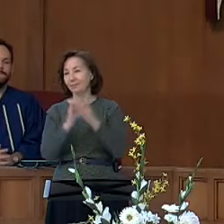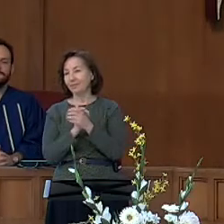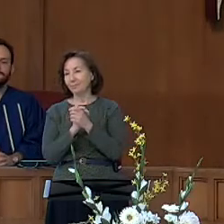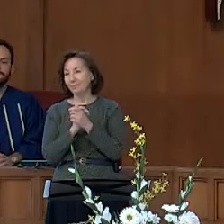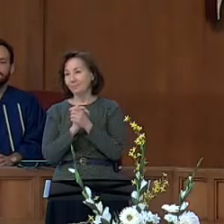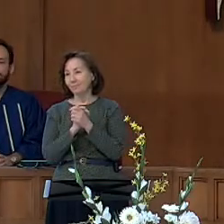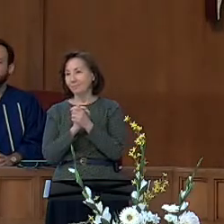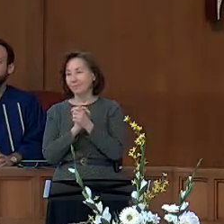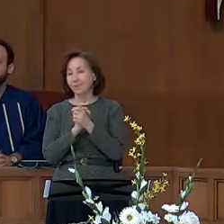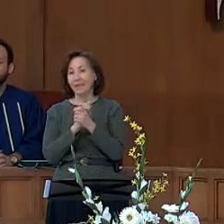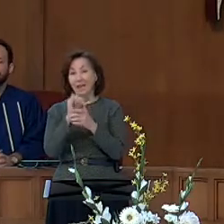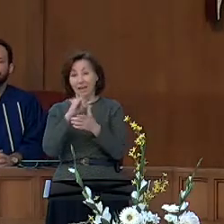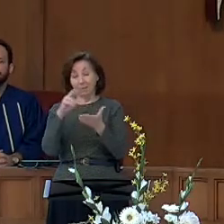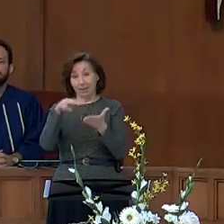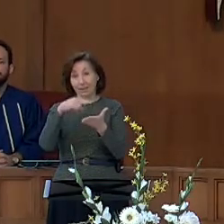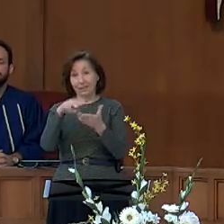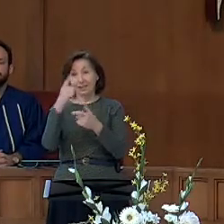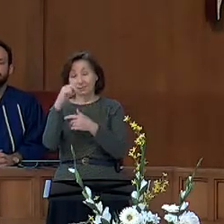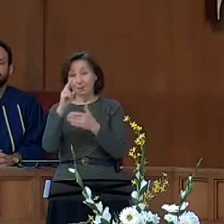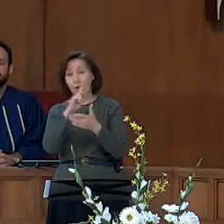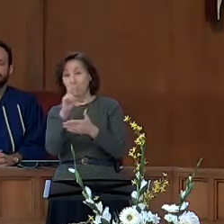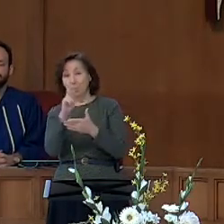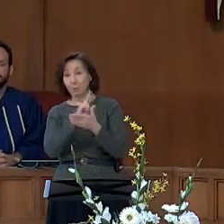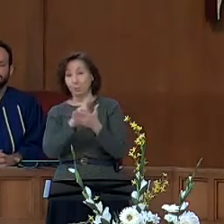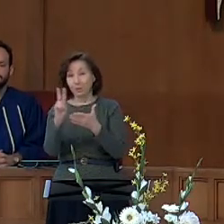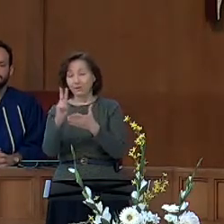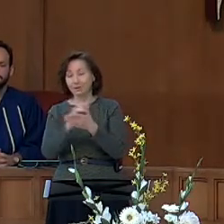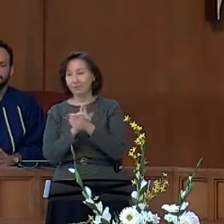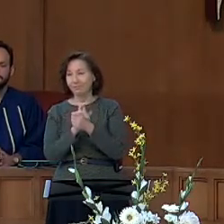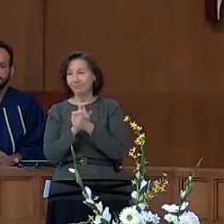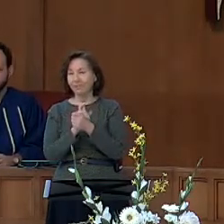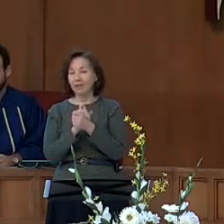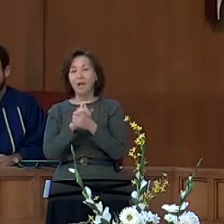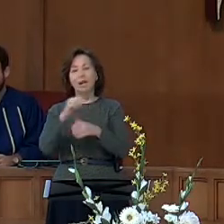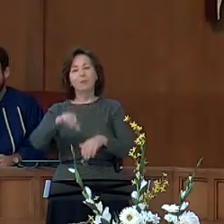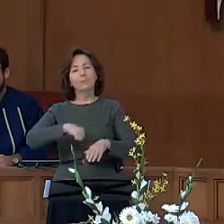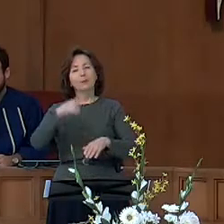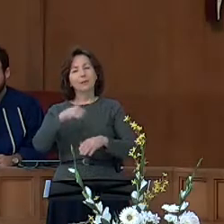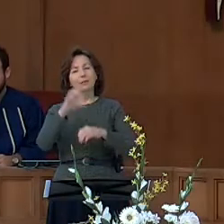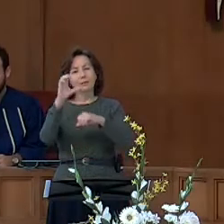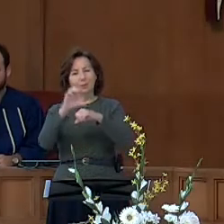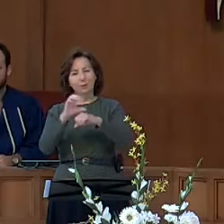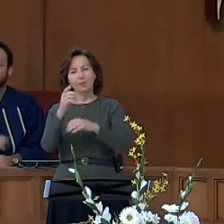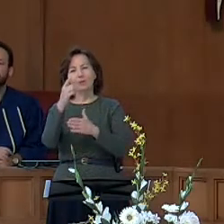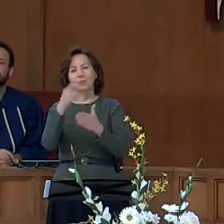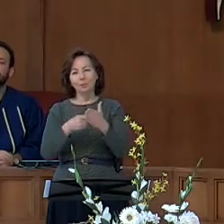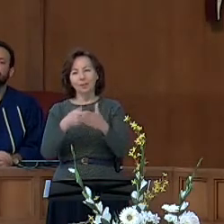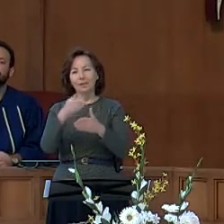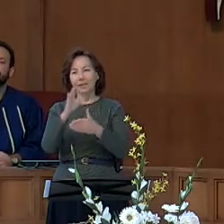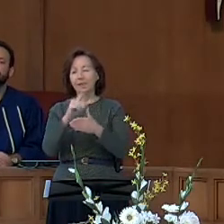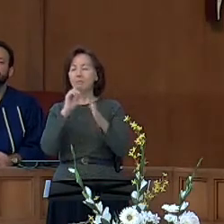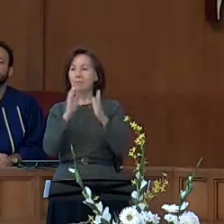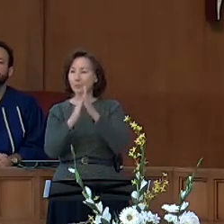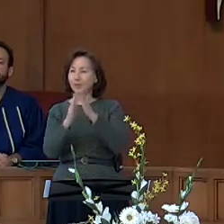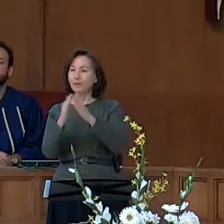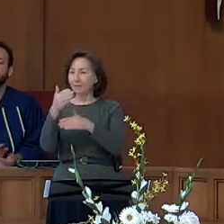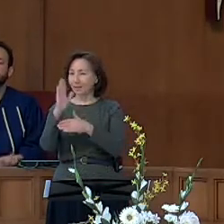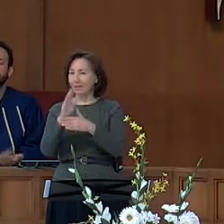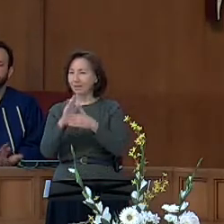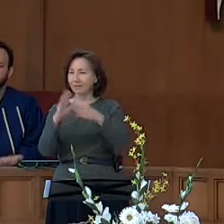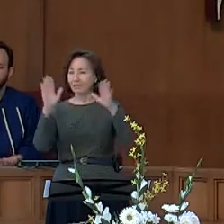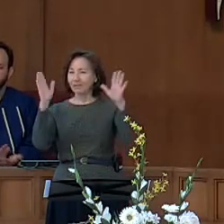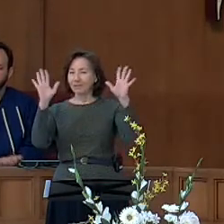I was dancing for 2 weeks. I'm not kidding you. So I just want you to know I'm so proud of our church and what God, and just praise God. Will you give God a praise?